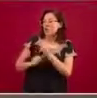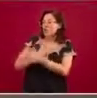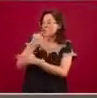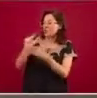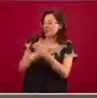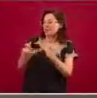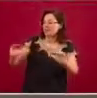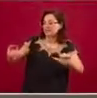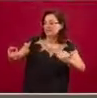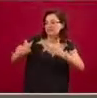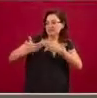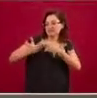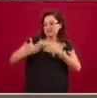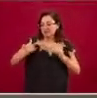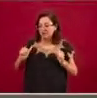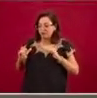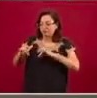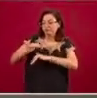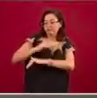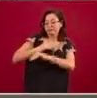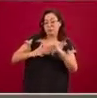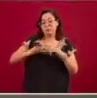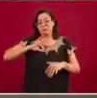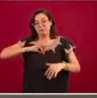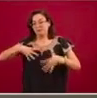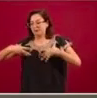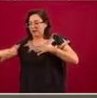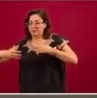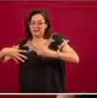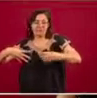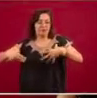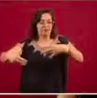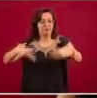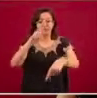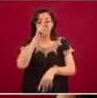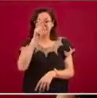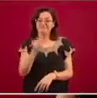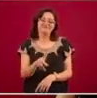other in enclosed spaces or to very close